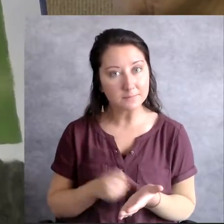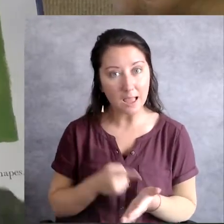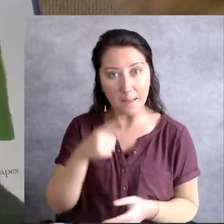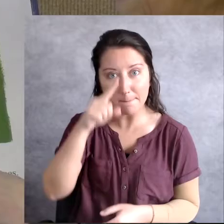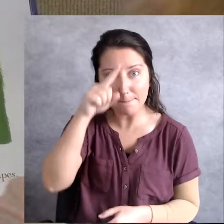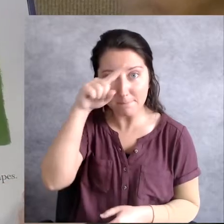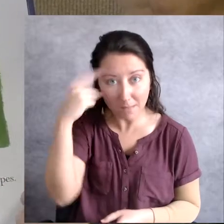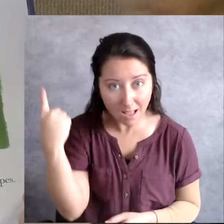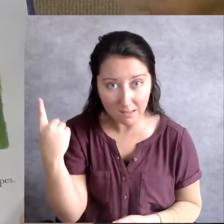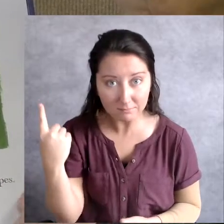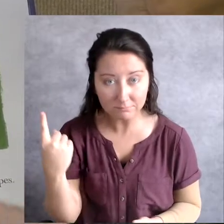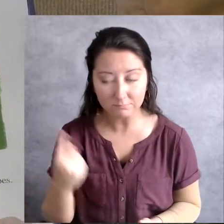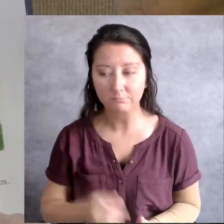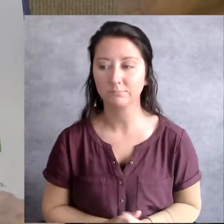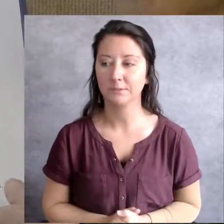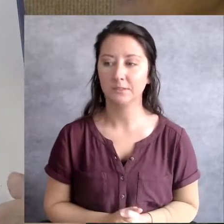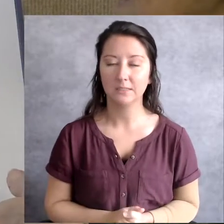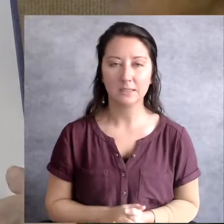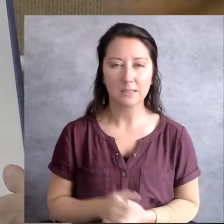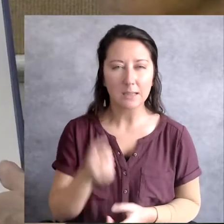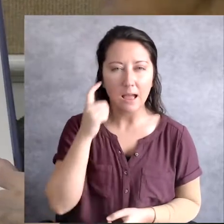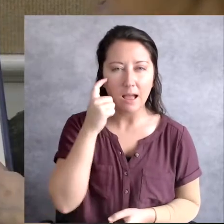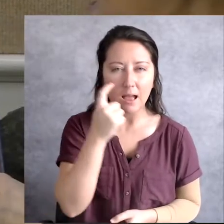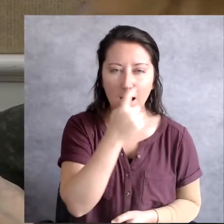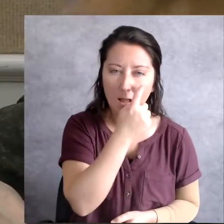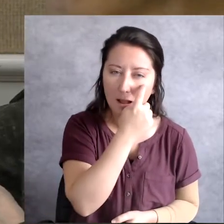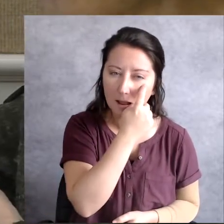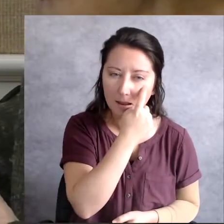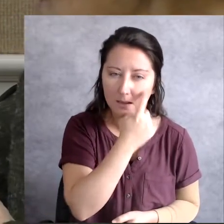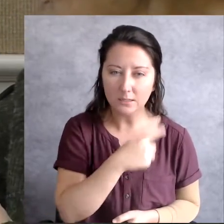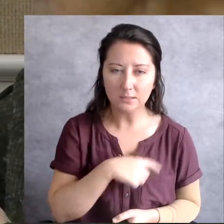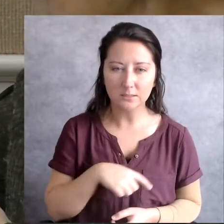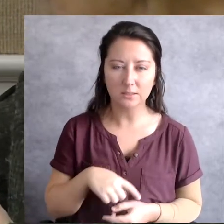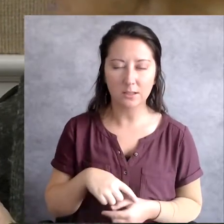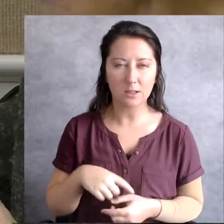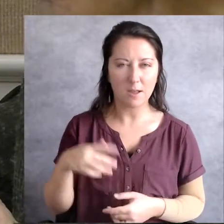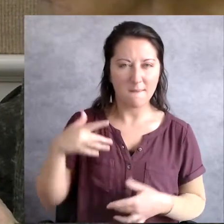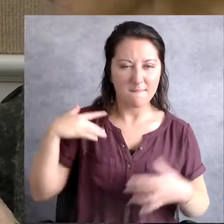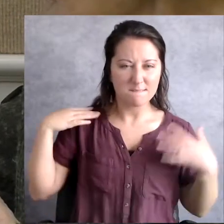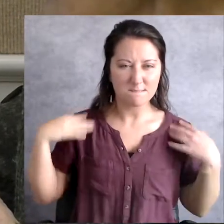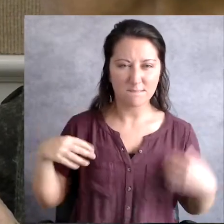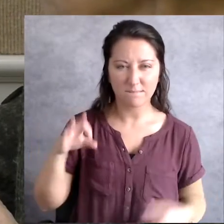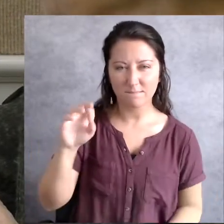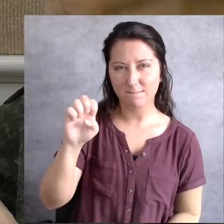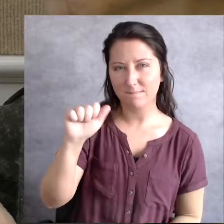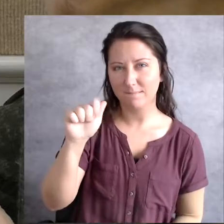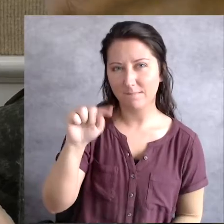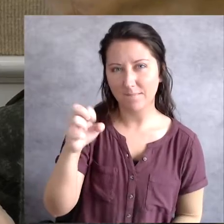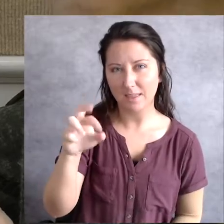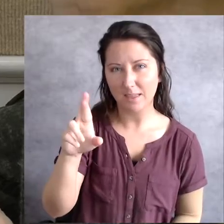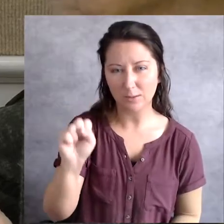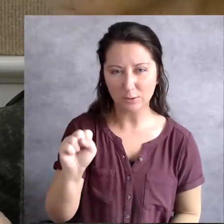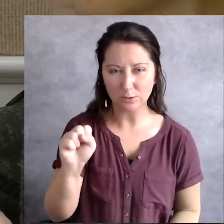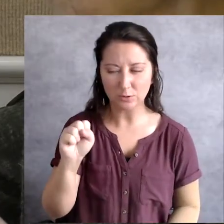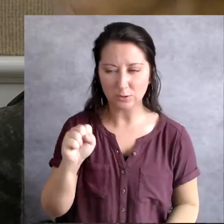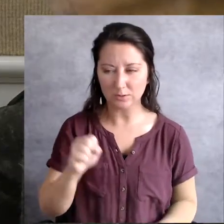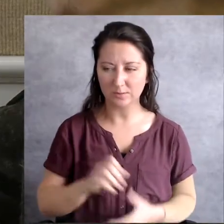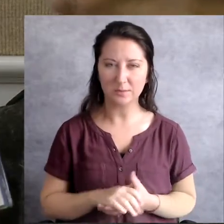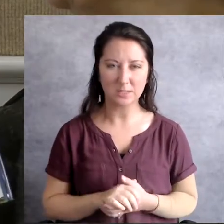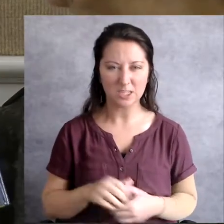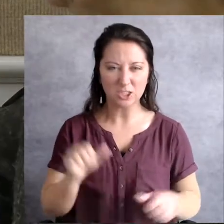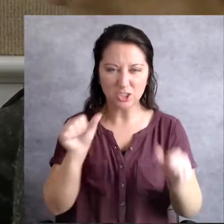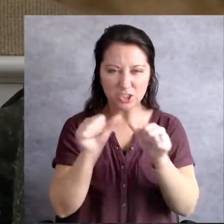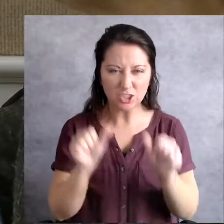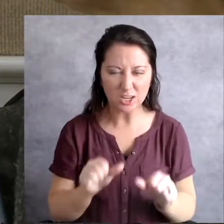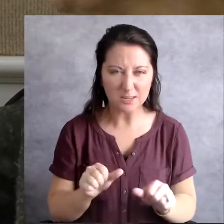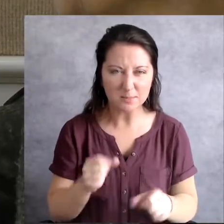Sometimes they're black. Their eyes, their feathers, they're just shapes because they're hard to